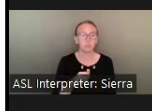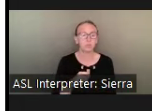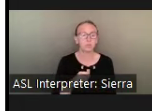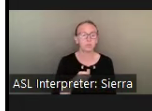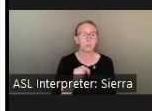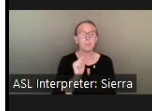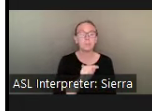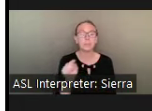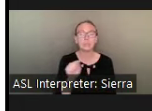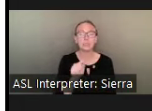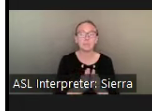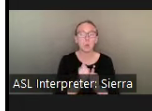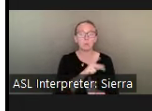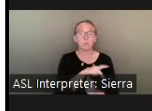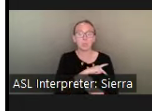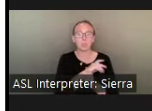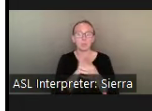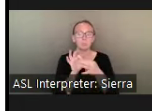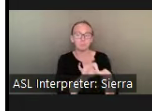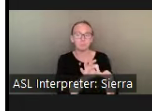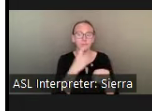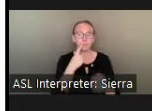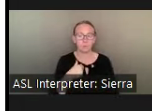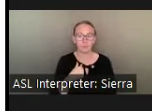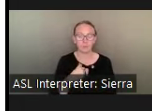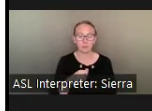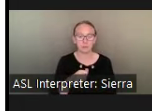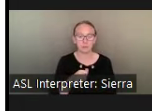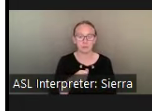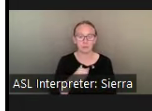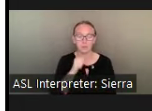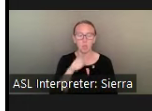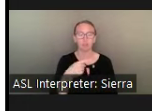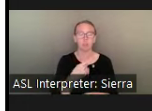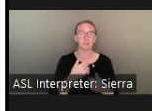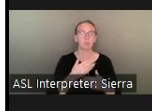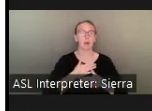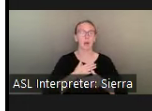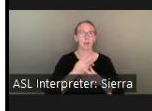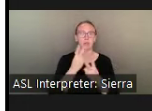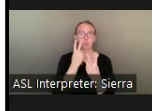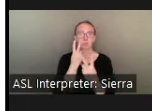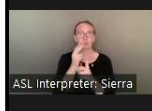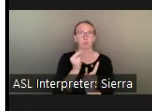personal ties versus just me kind of using my personal lens to combine things and collage things.